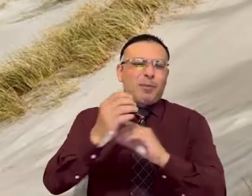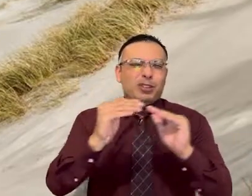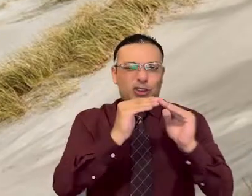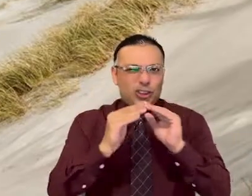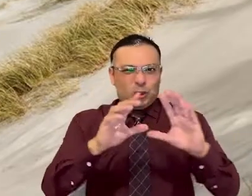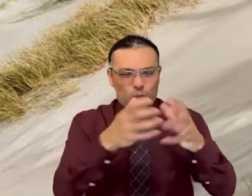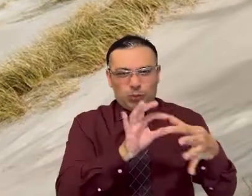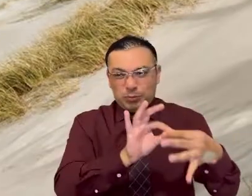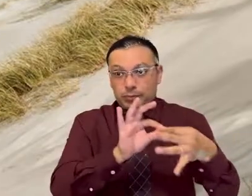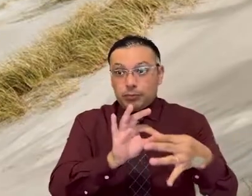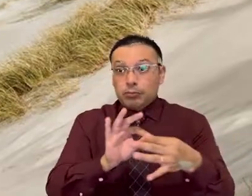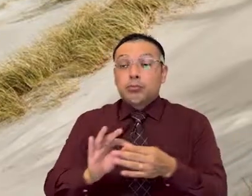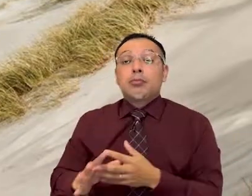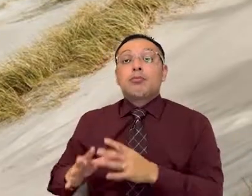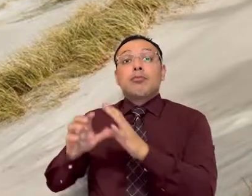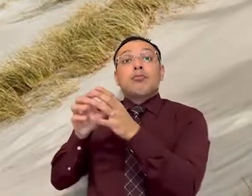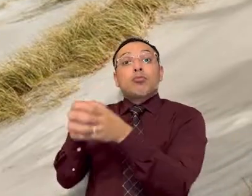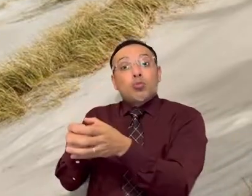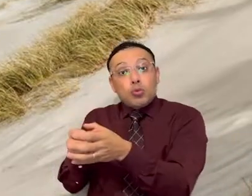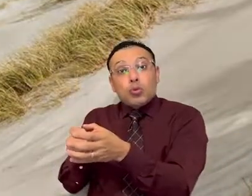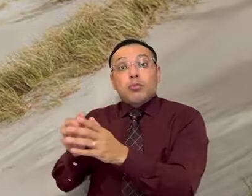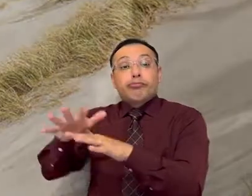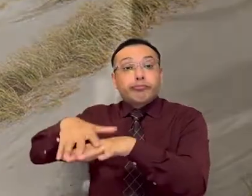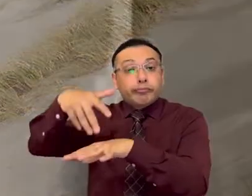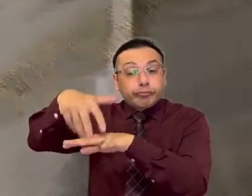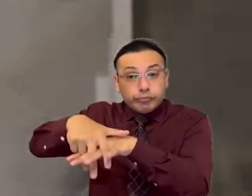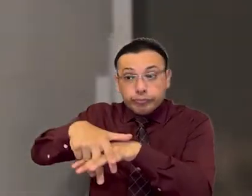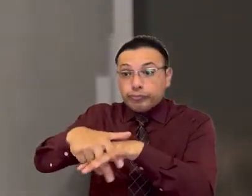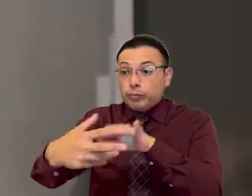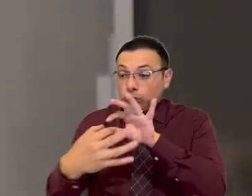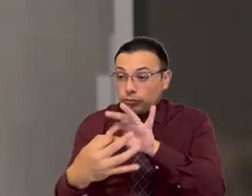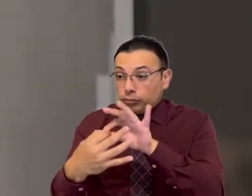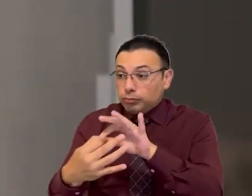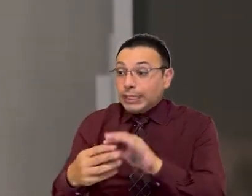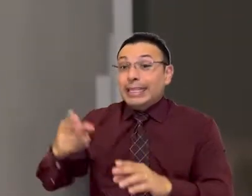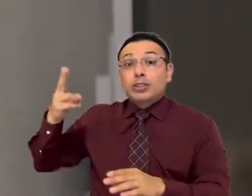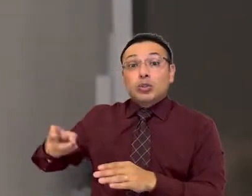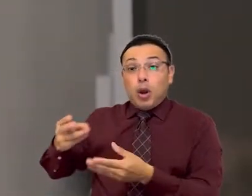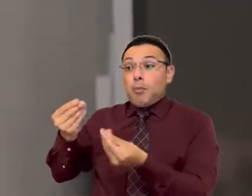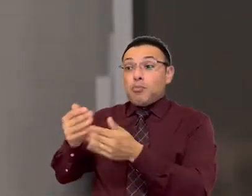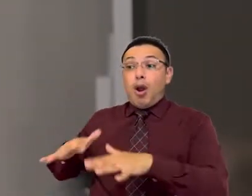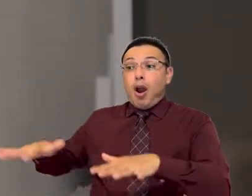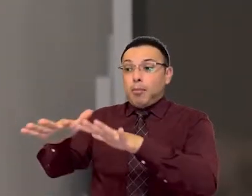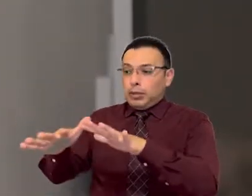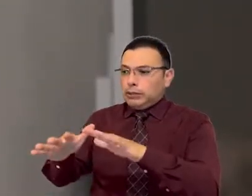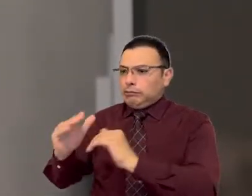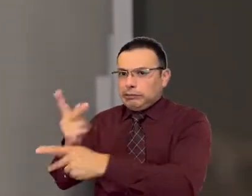as well as respecting historical properties, and of course, transparency.